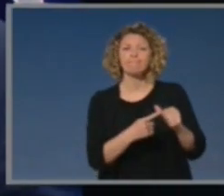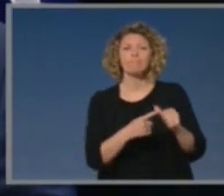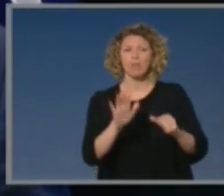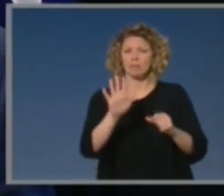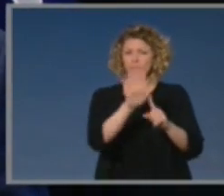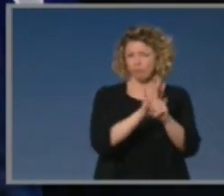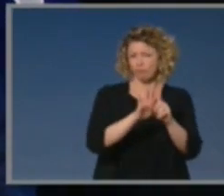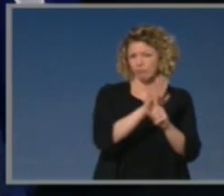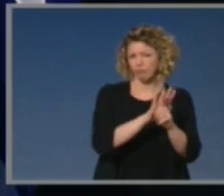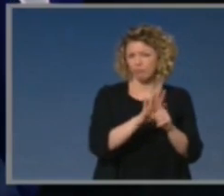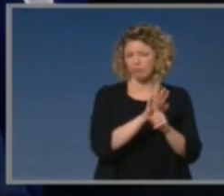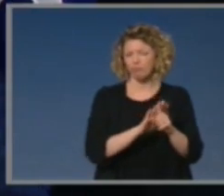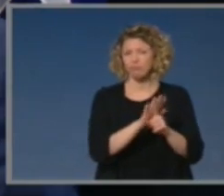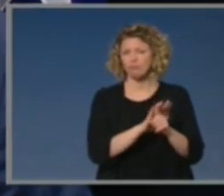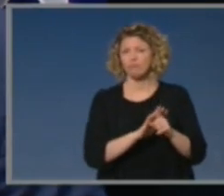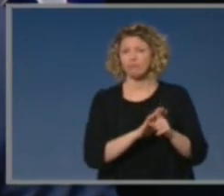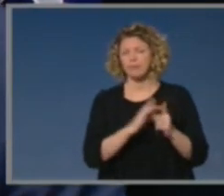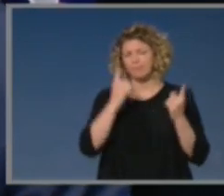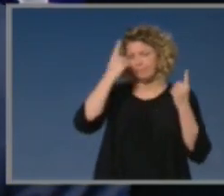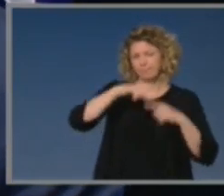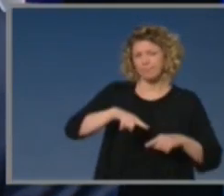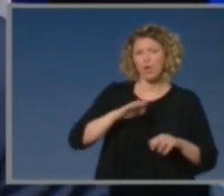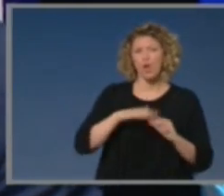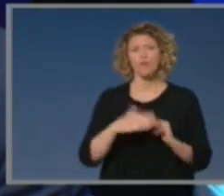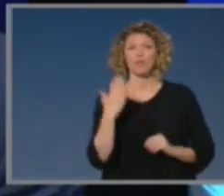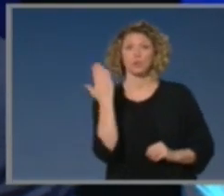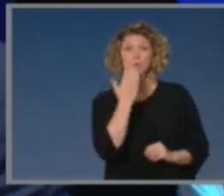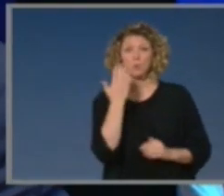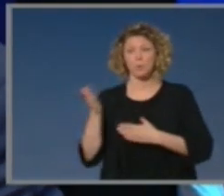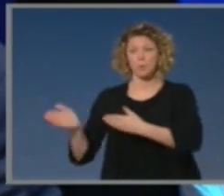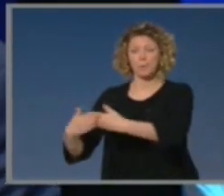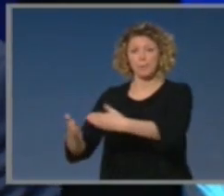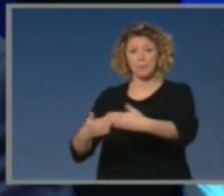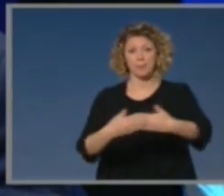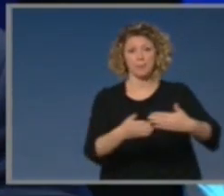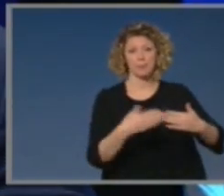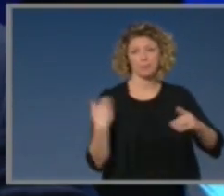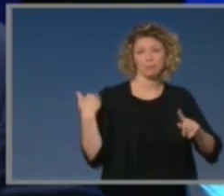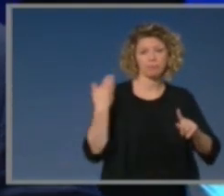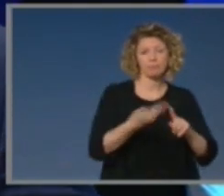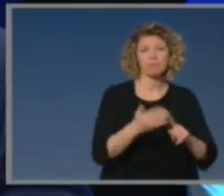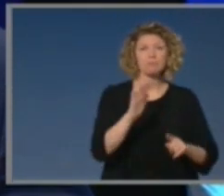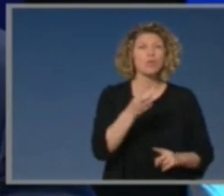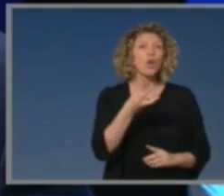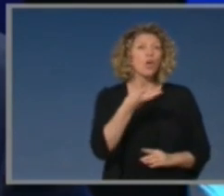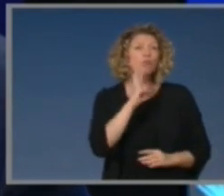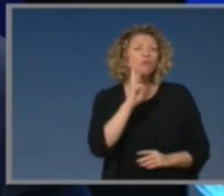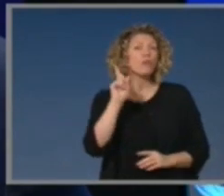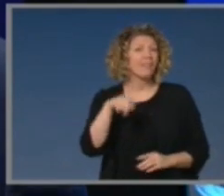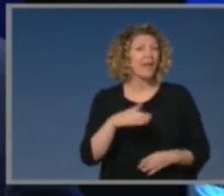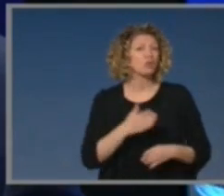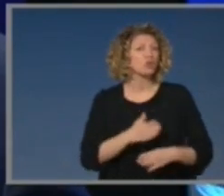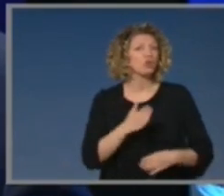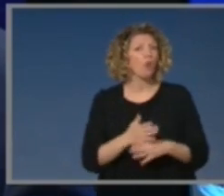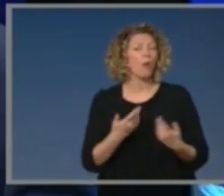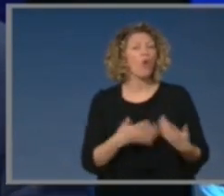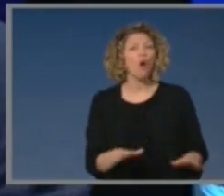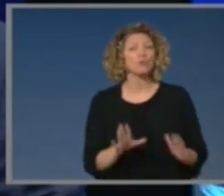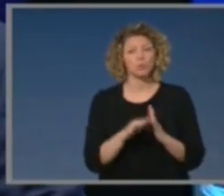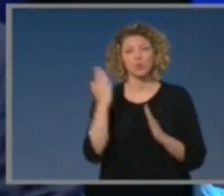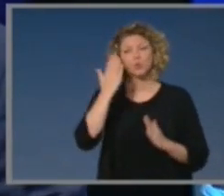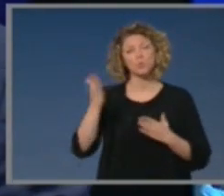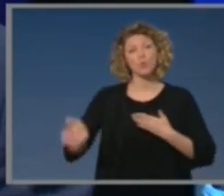on the second round impacts of schools being reduced in the way they have over a 6-month period is around 300,000 on jobs. And